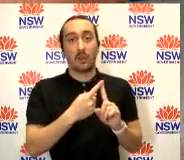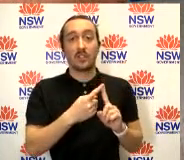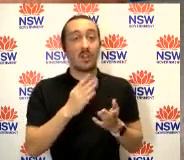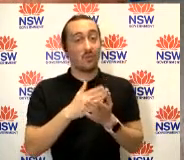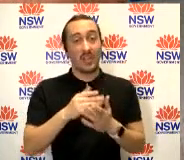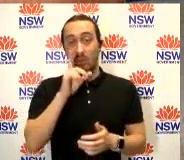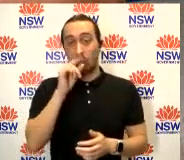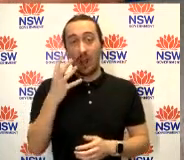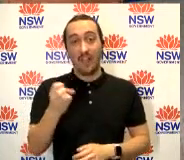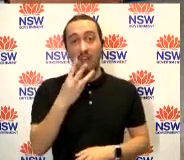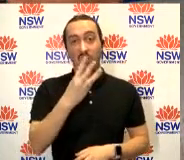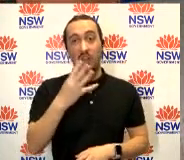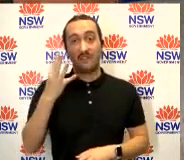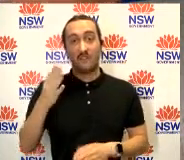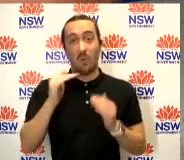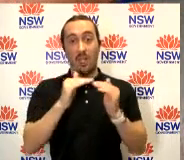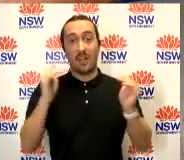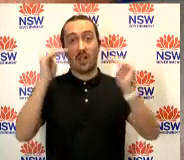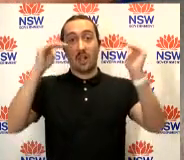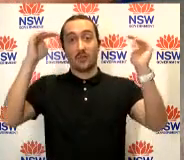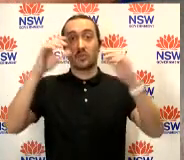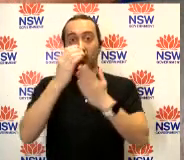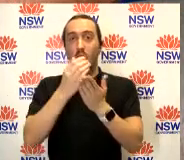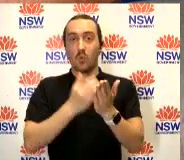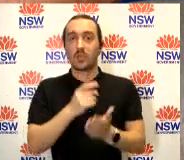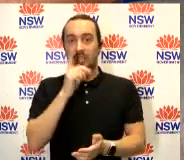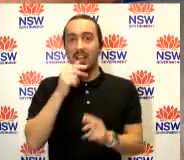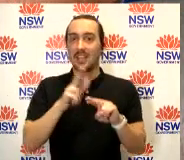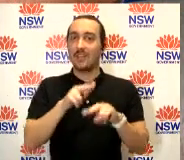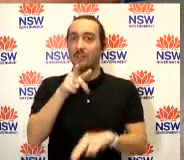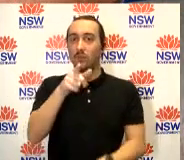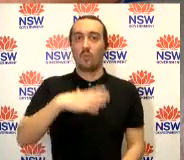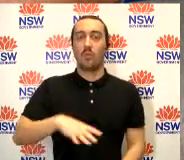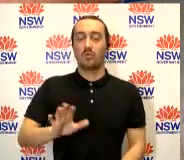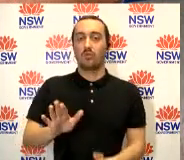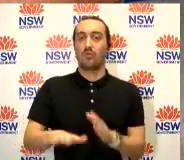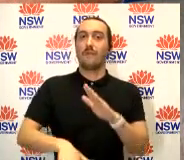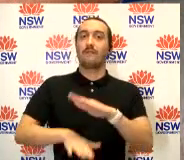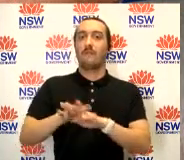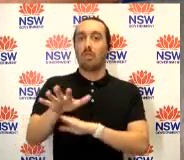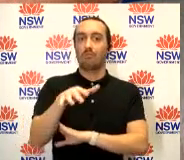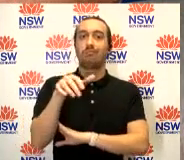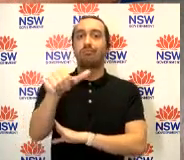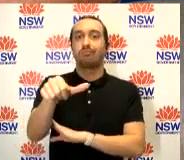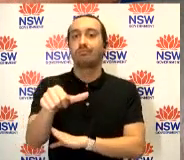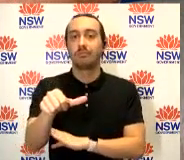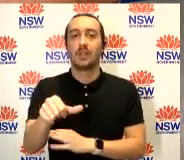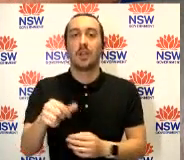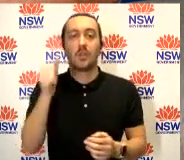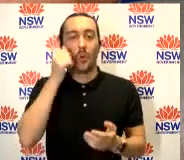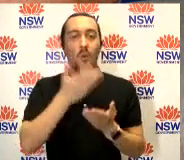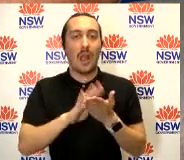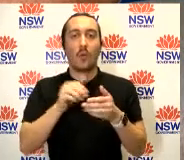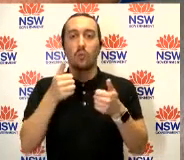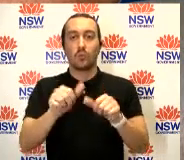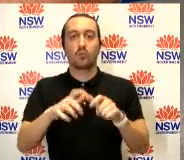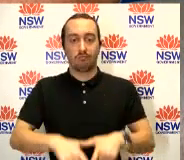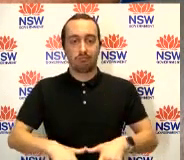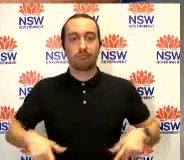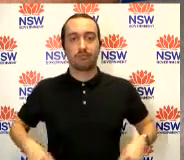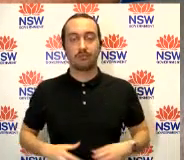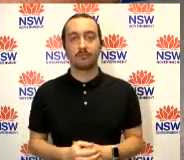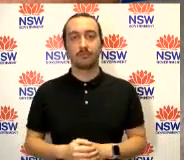be done to be, fully proficient at using a harness-based system of work. So it's not super